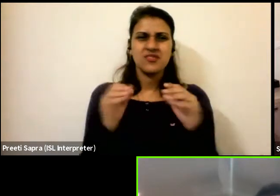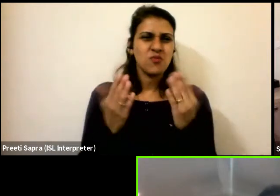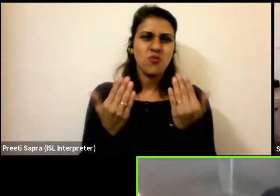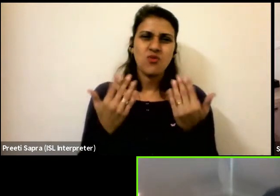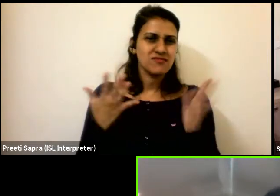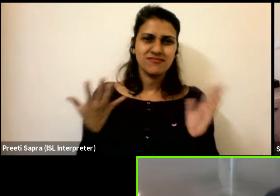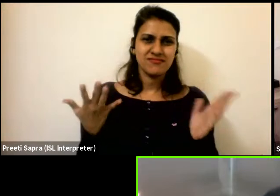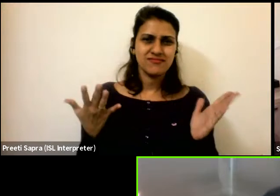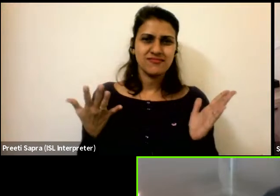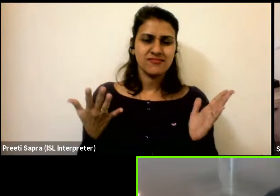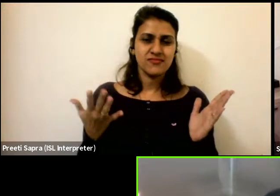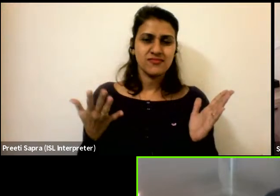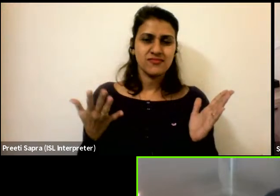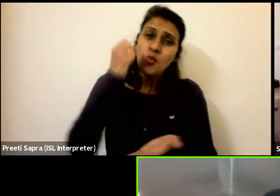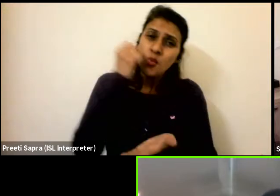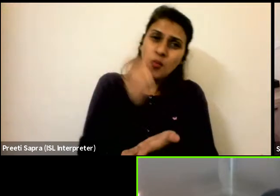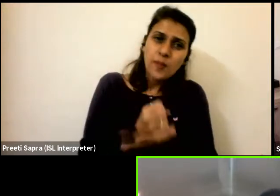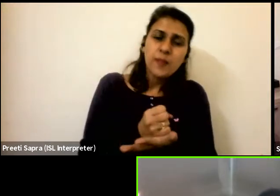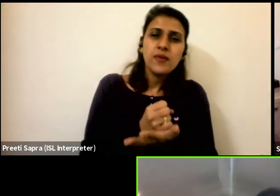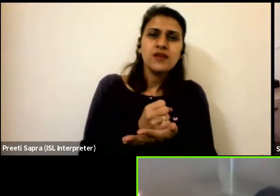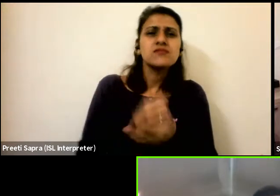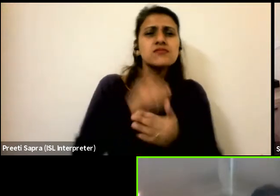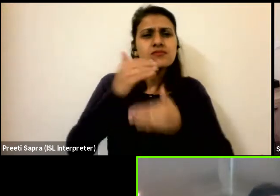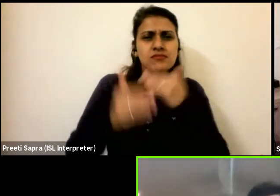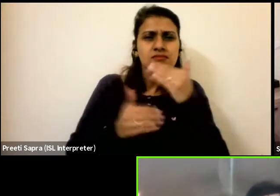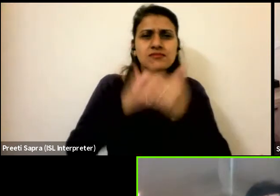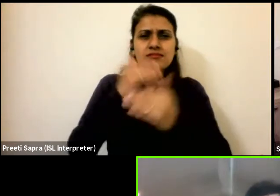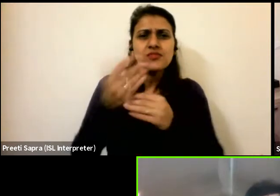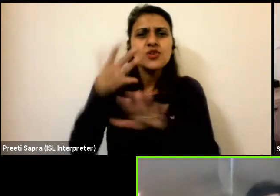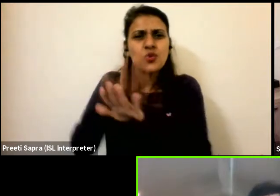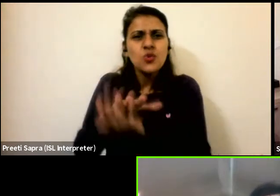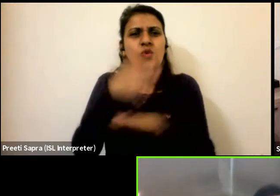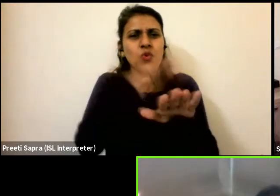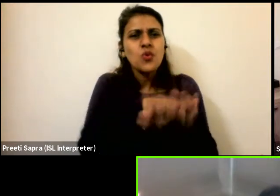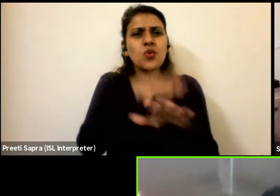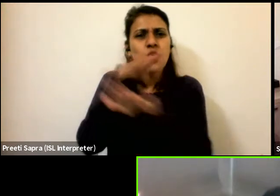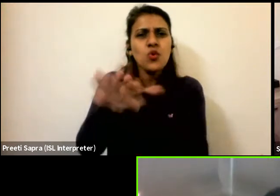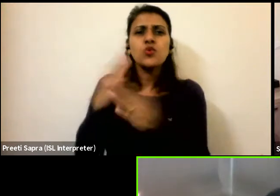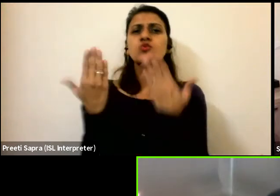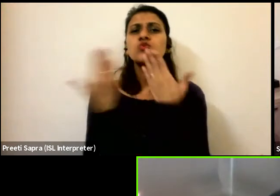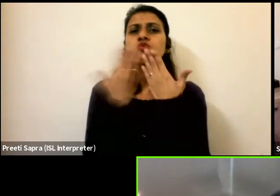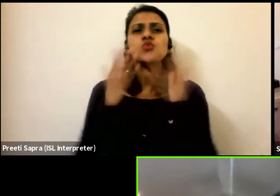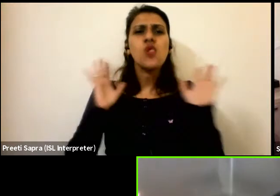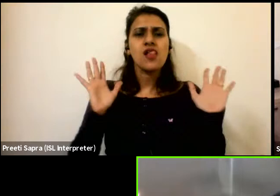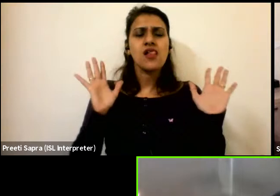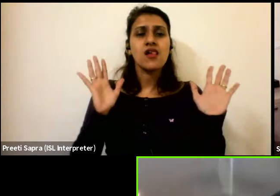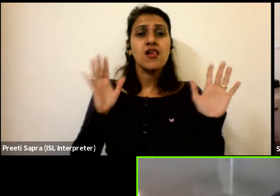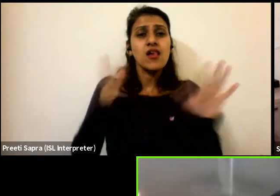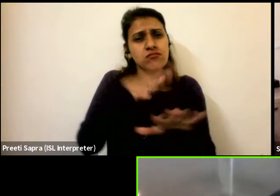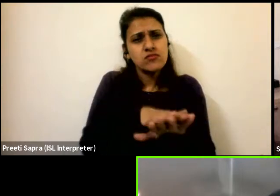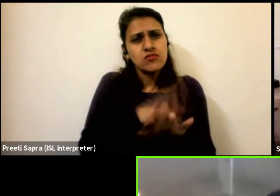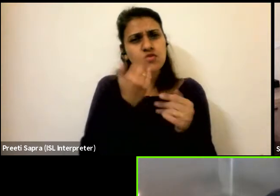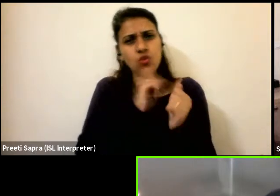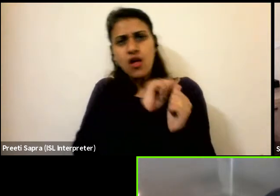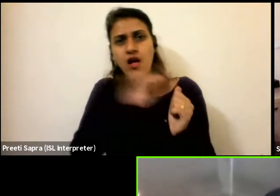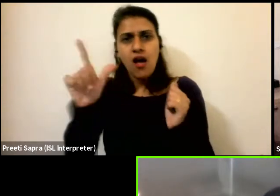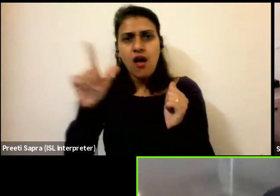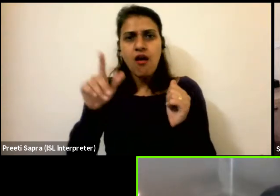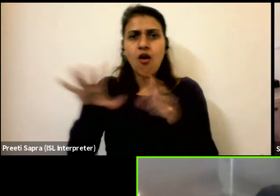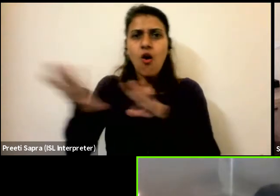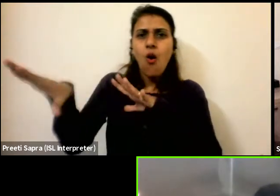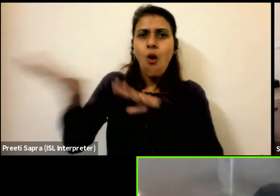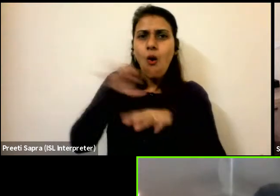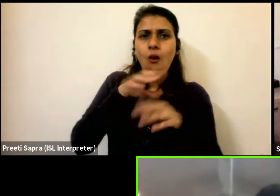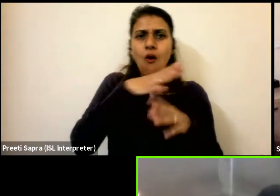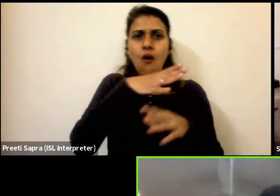be. We have to have more and more integrated schools. And the problem then comes down to a question